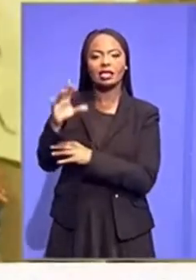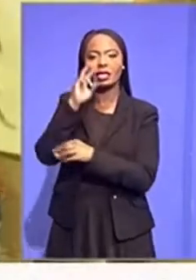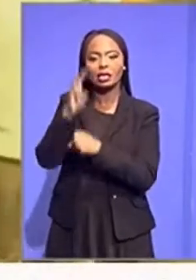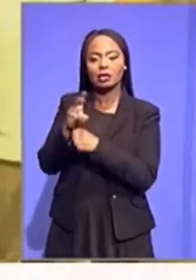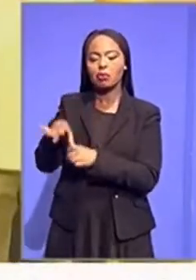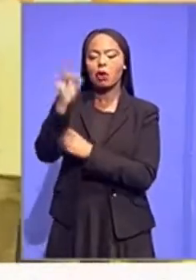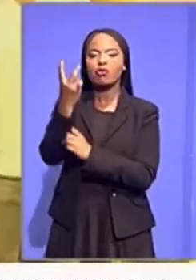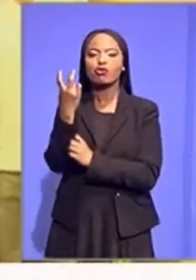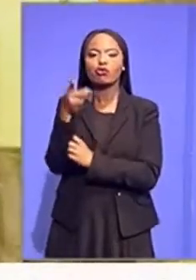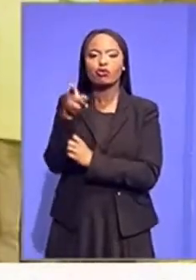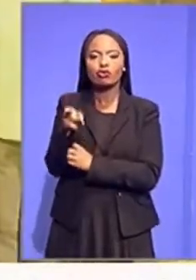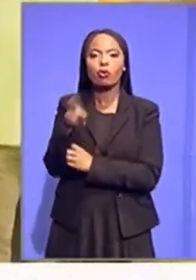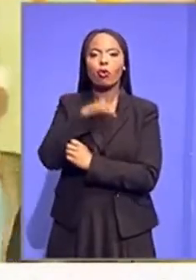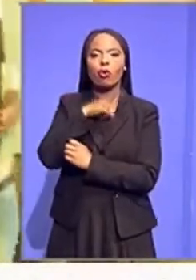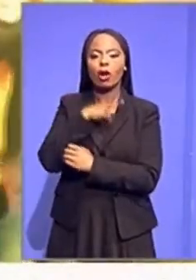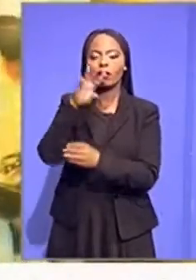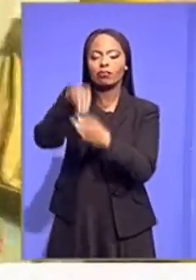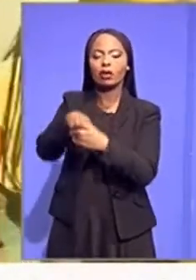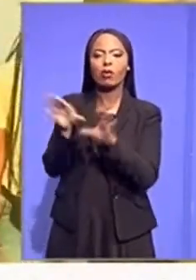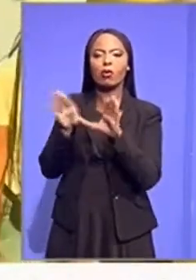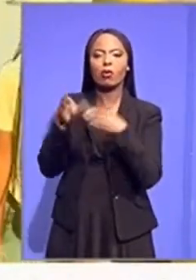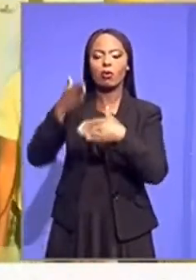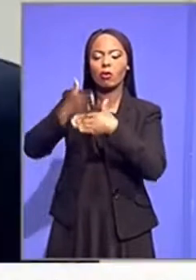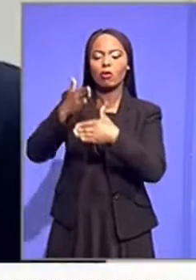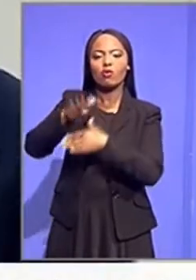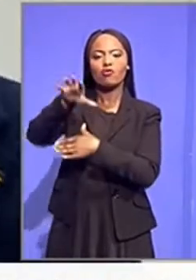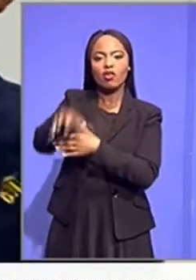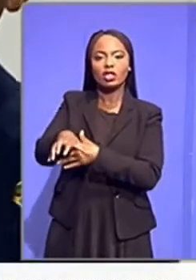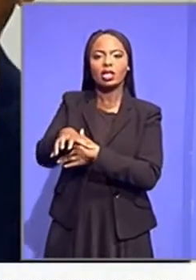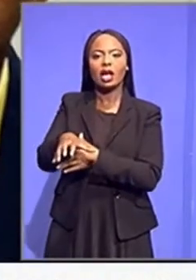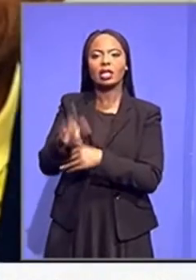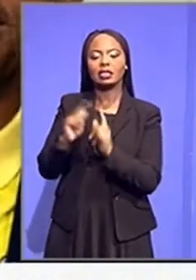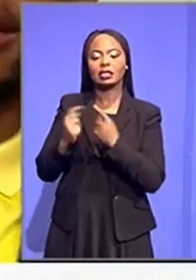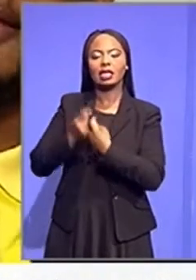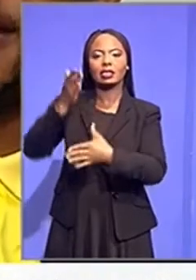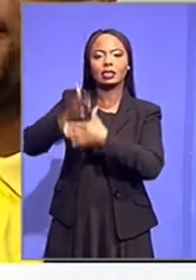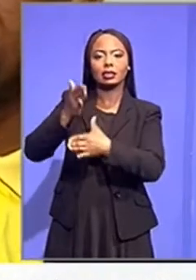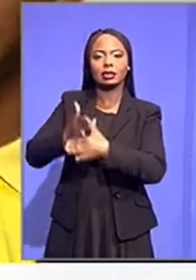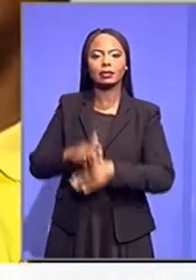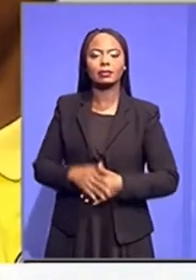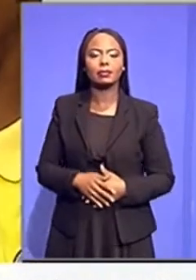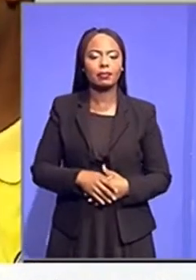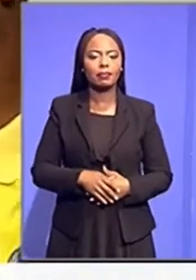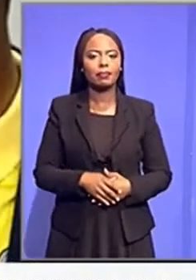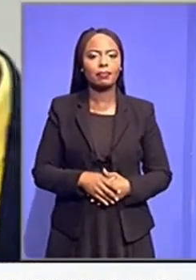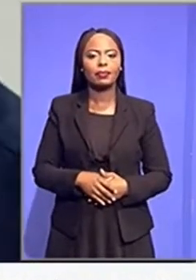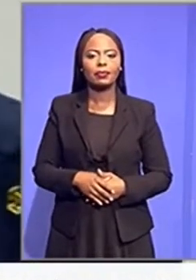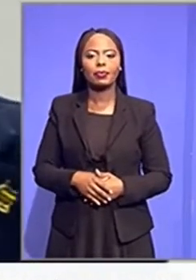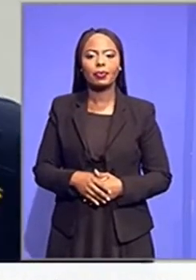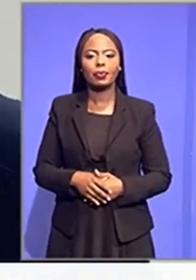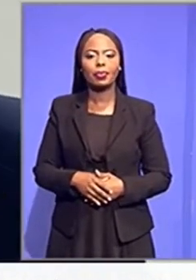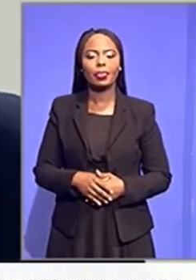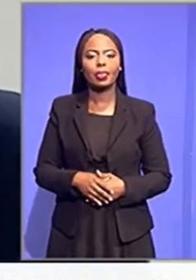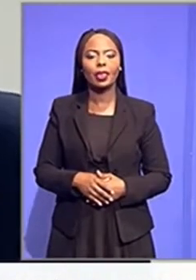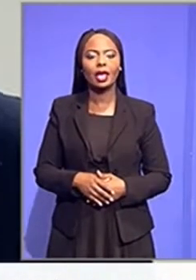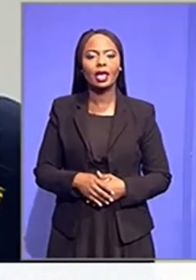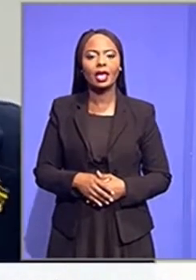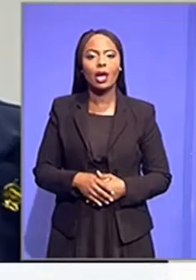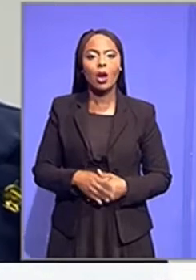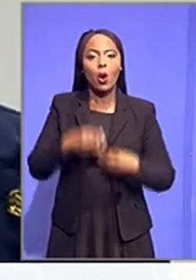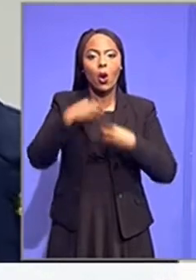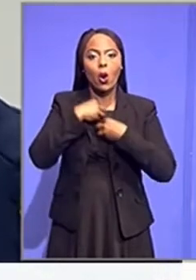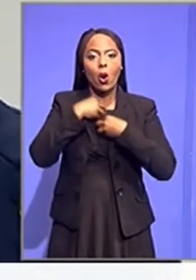ba le babedi ba province jaaka setlhopha sa tiro sa province go efoga go isiwa kgotlatshekelong. Might have to convene their own